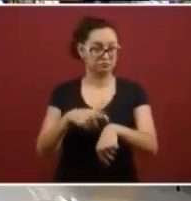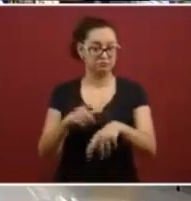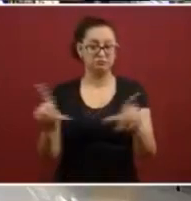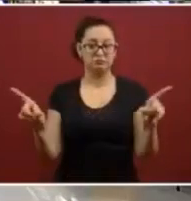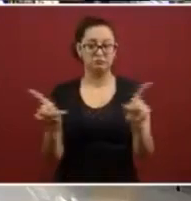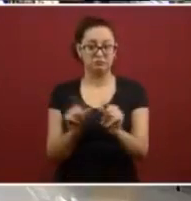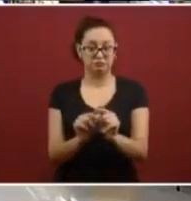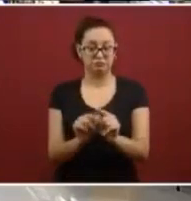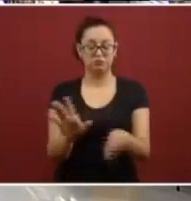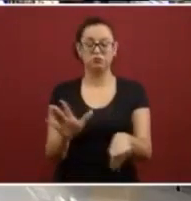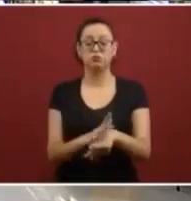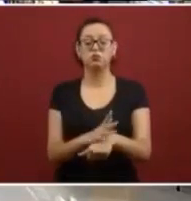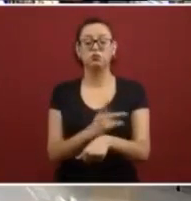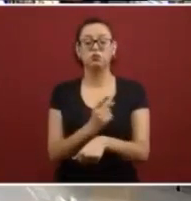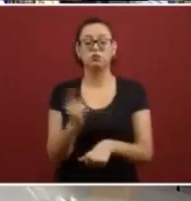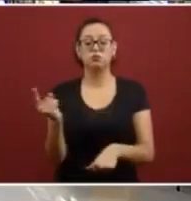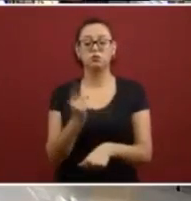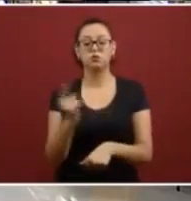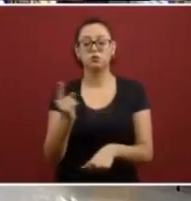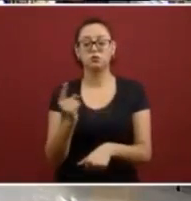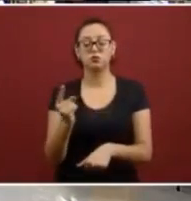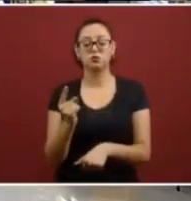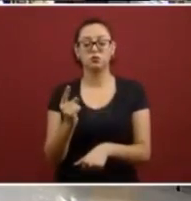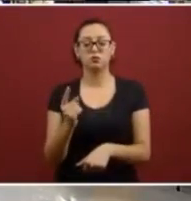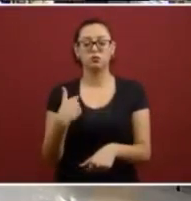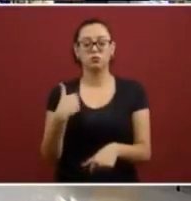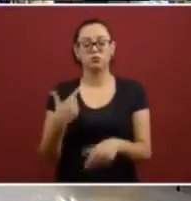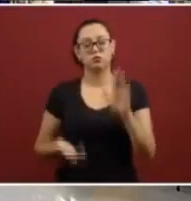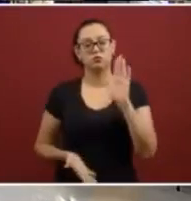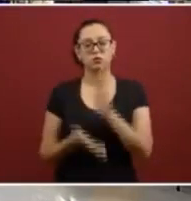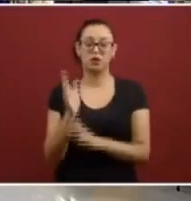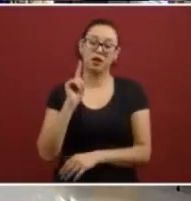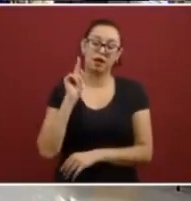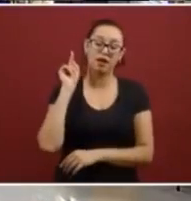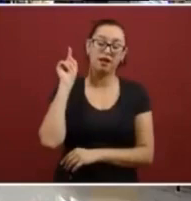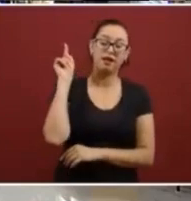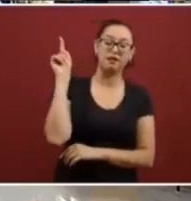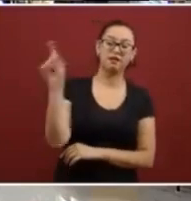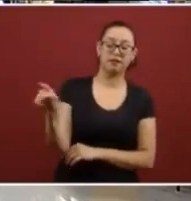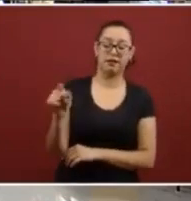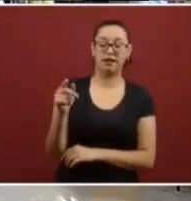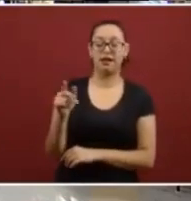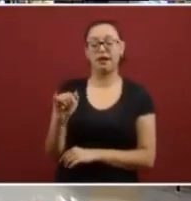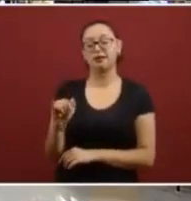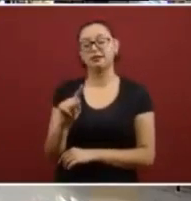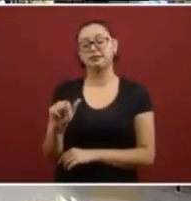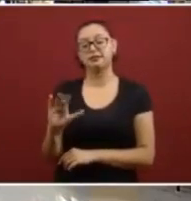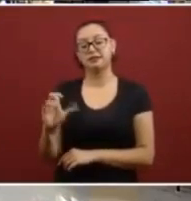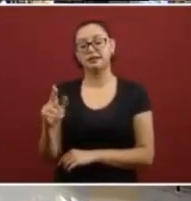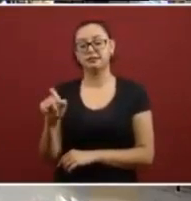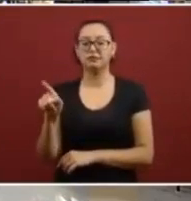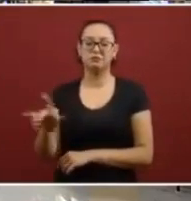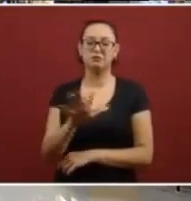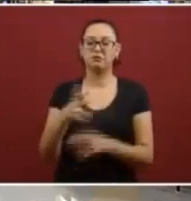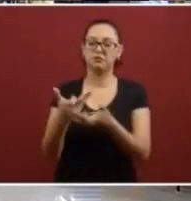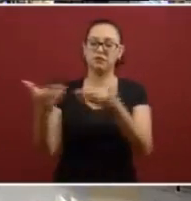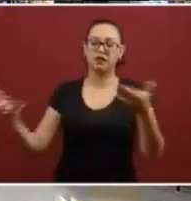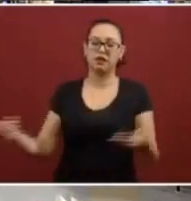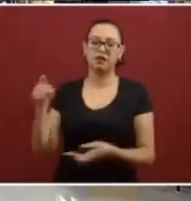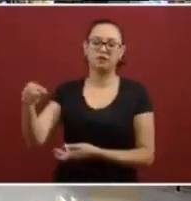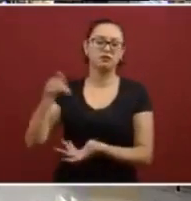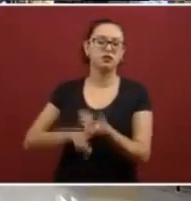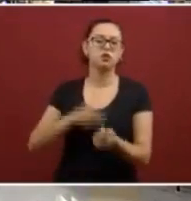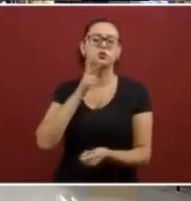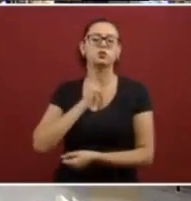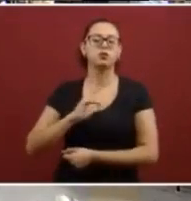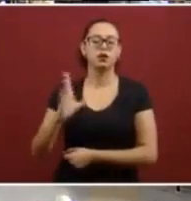questions vamos a and answers. Izachi, He's que es got un campo to go to some petrolero place